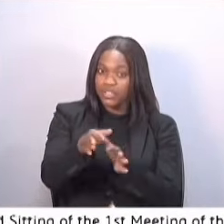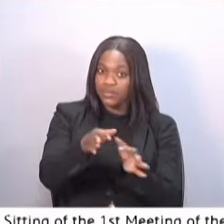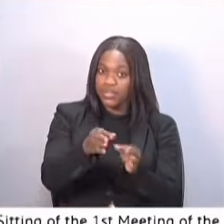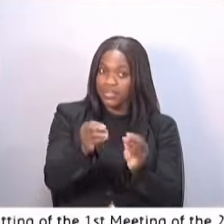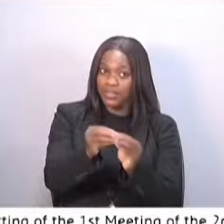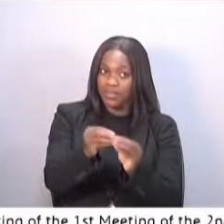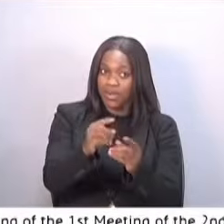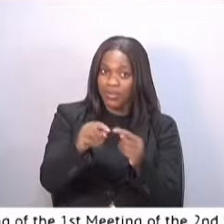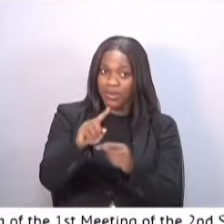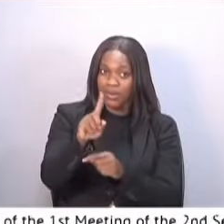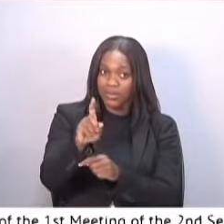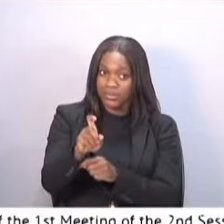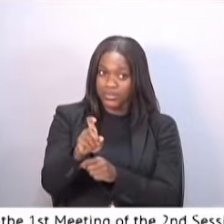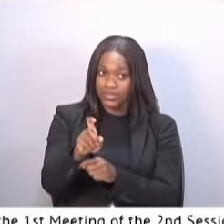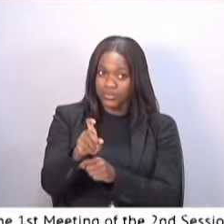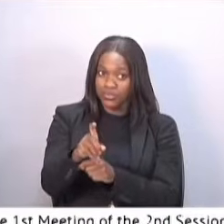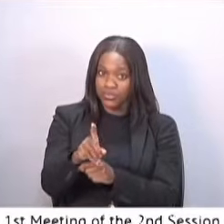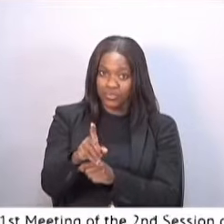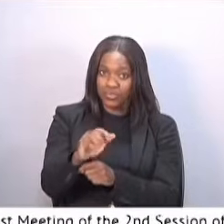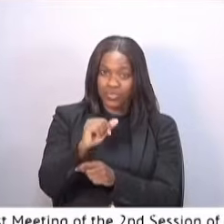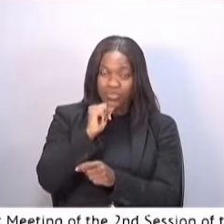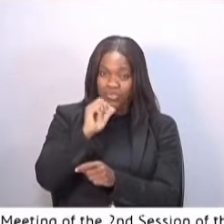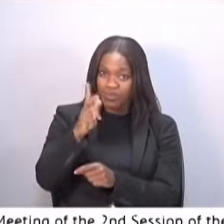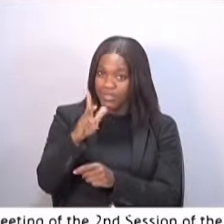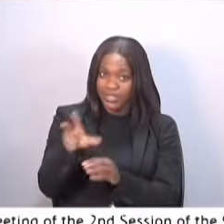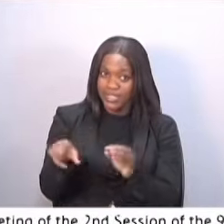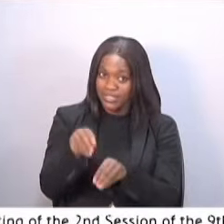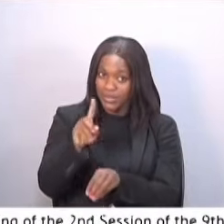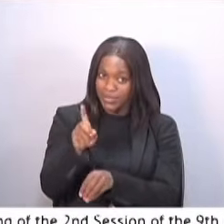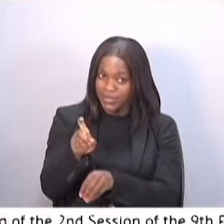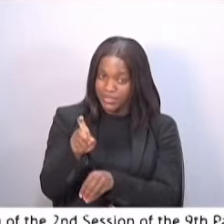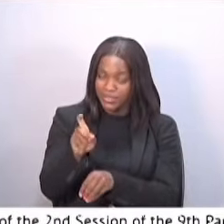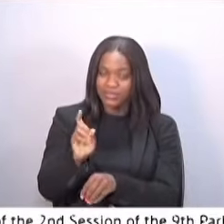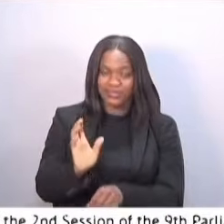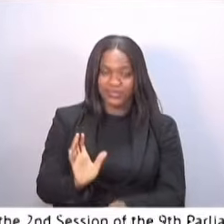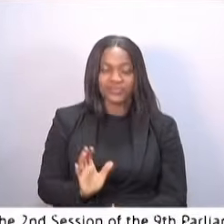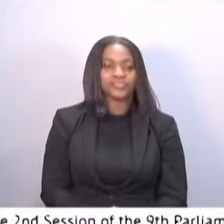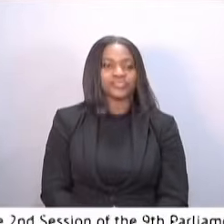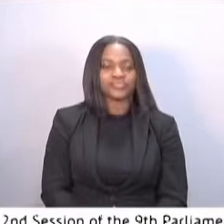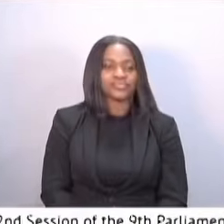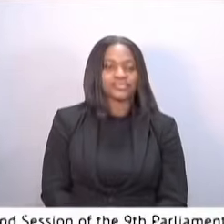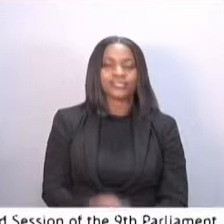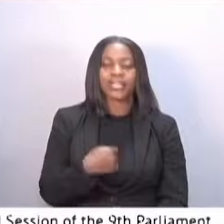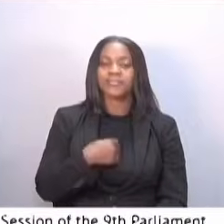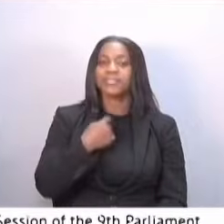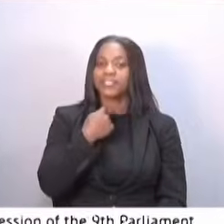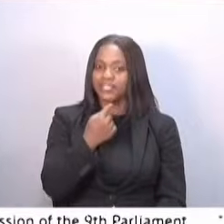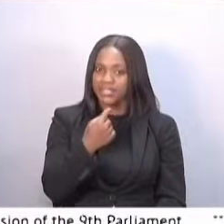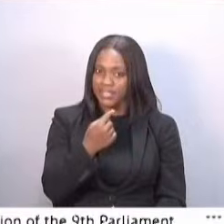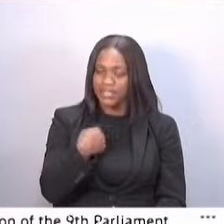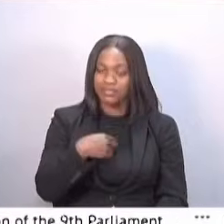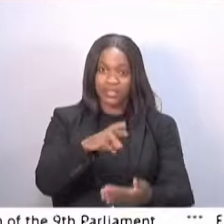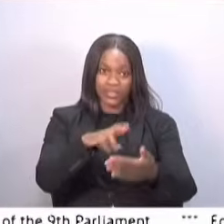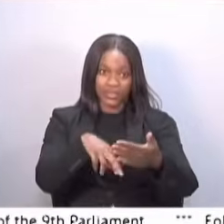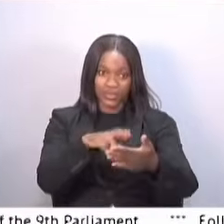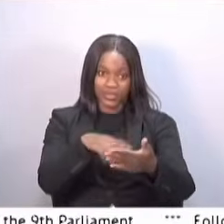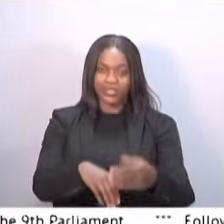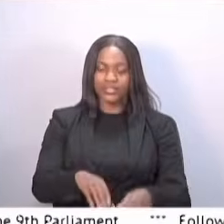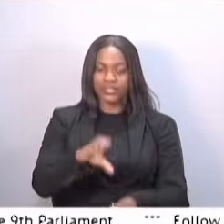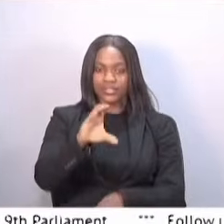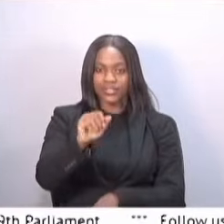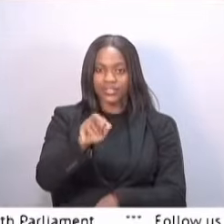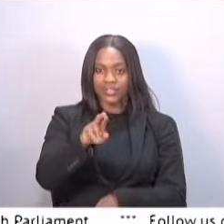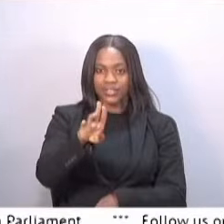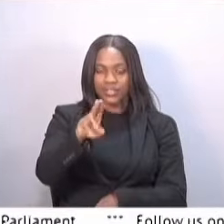of this question. So it has nothing to do with my third follow-up. So I'm saying, let me read to you. Carbon